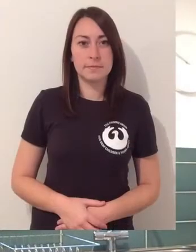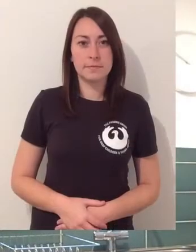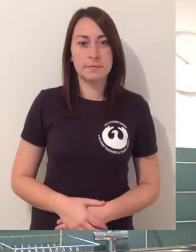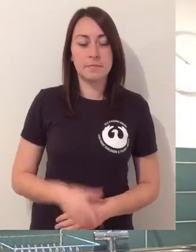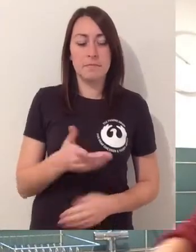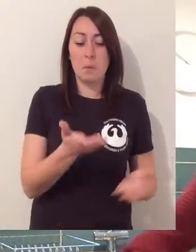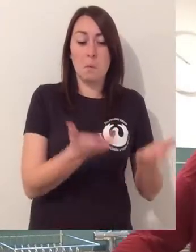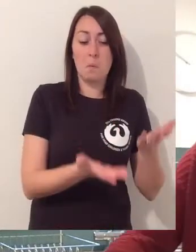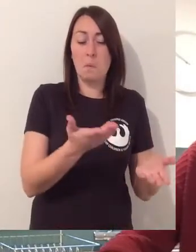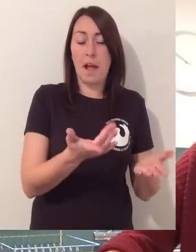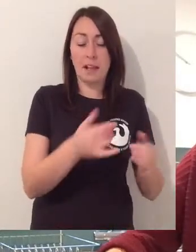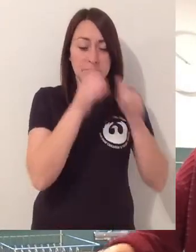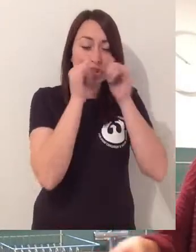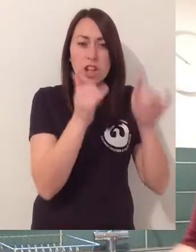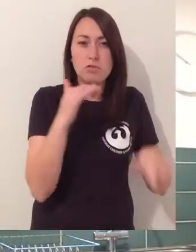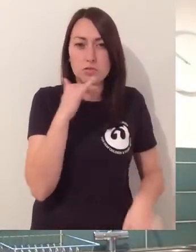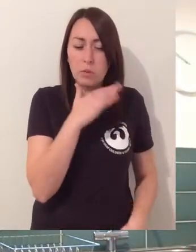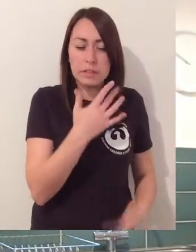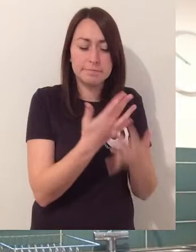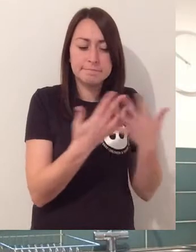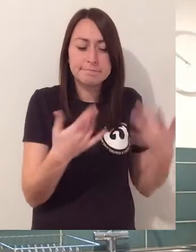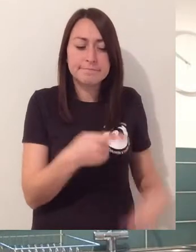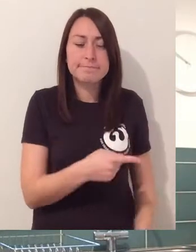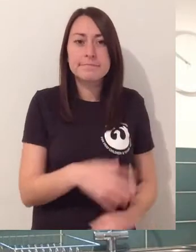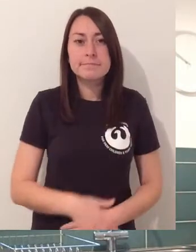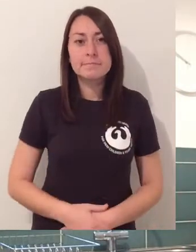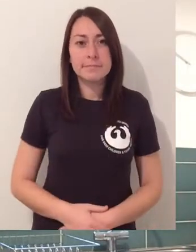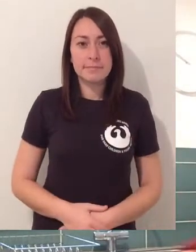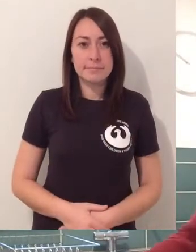So I'm just going to weigh these to see roughly what I've got so far.